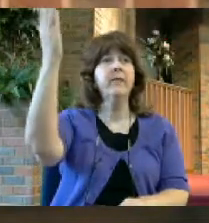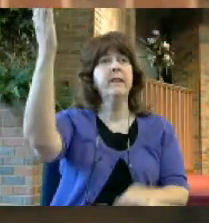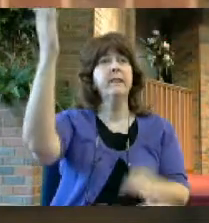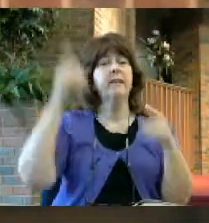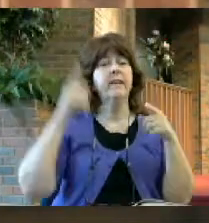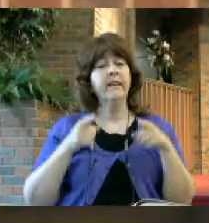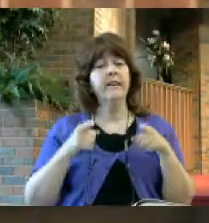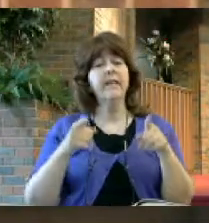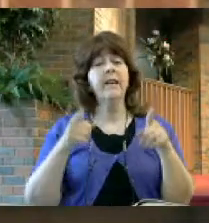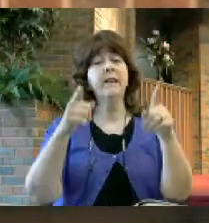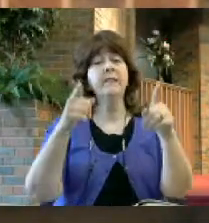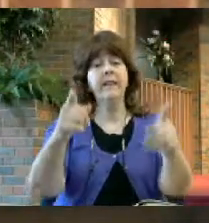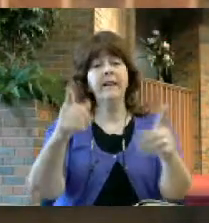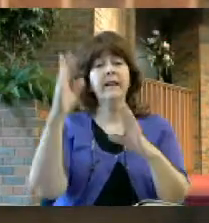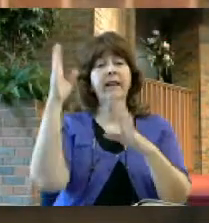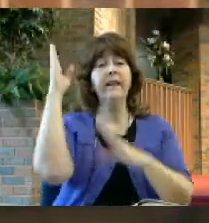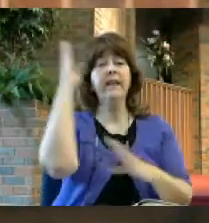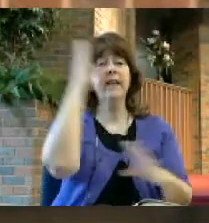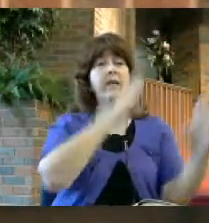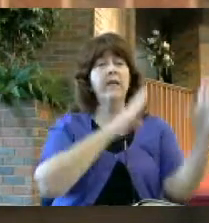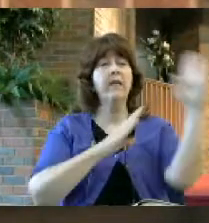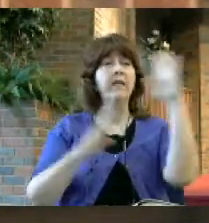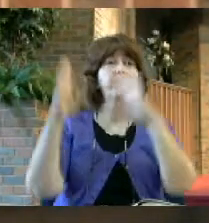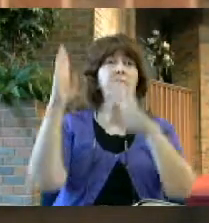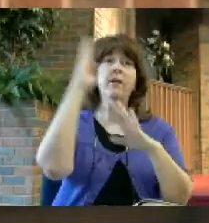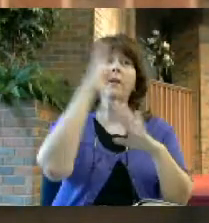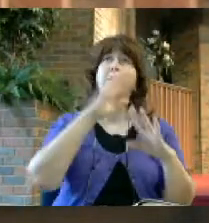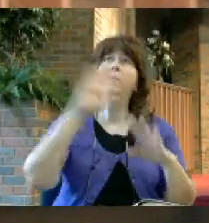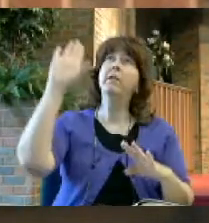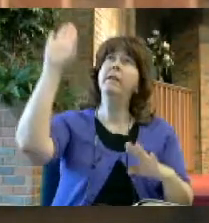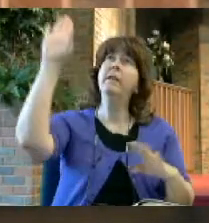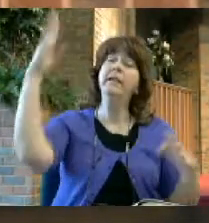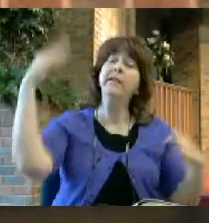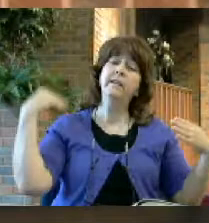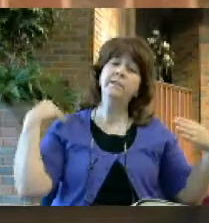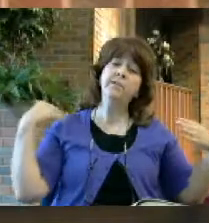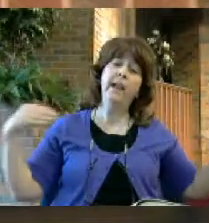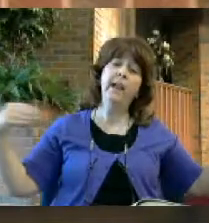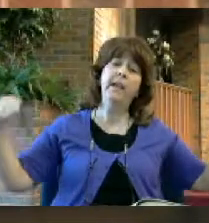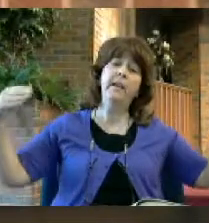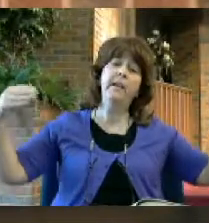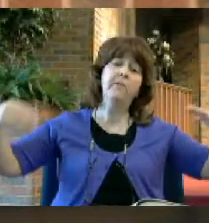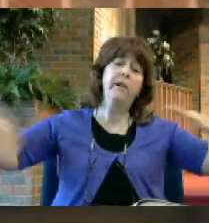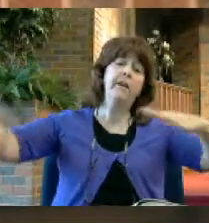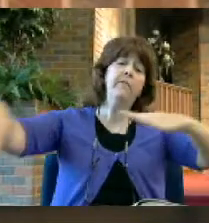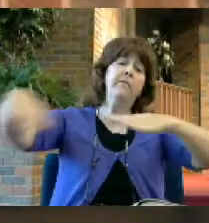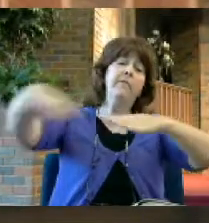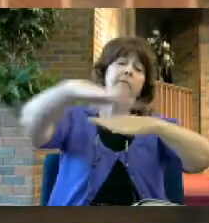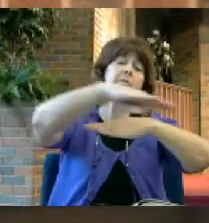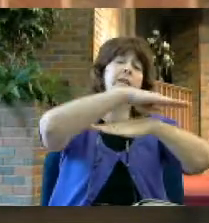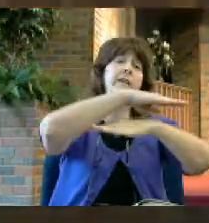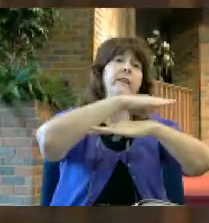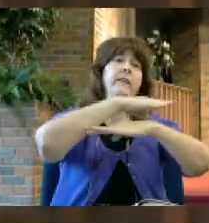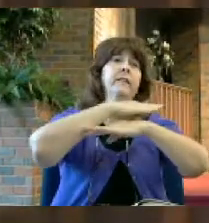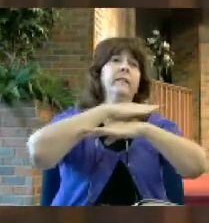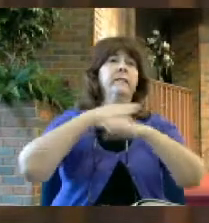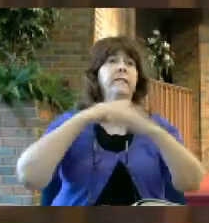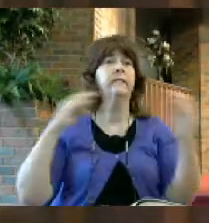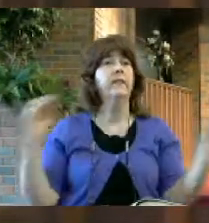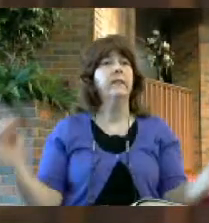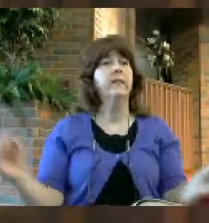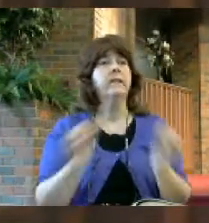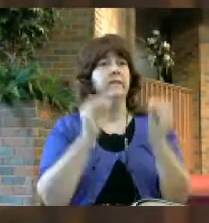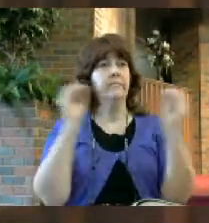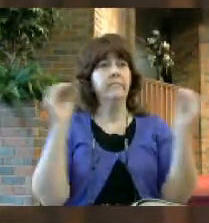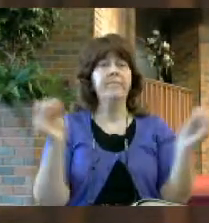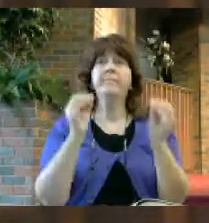place. In the day of trouble, beneath the shadow of your wings, safe